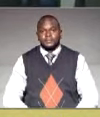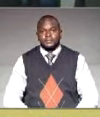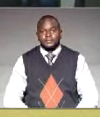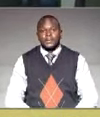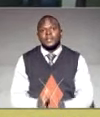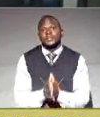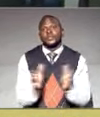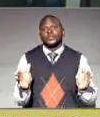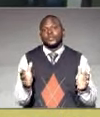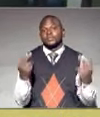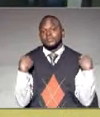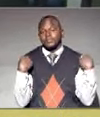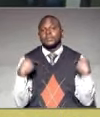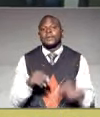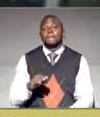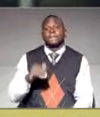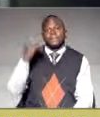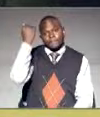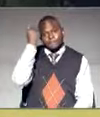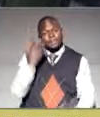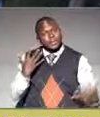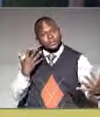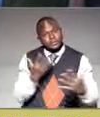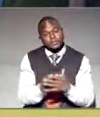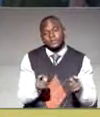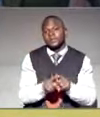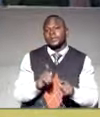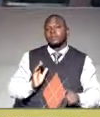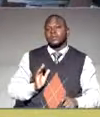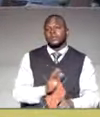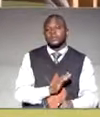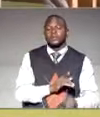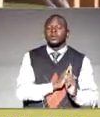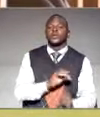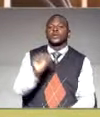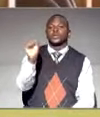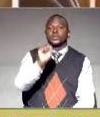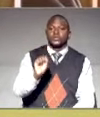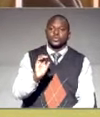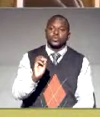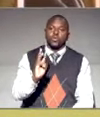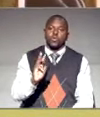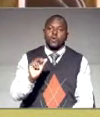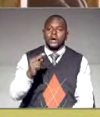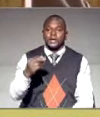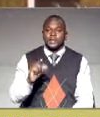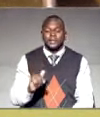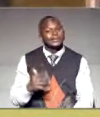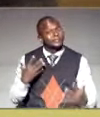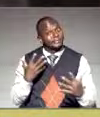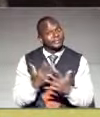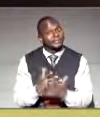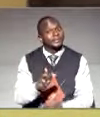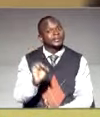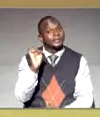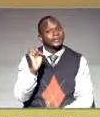The General Court Martial has sentenced Abdu Chiteta and his bodyguard, Soweli Ngobi, to 8 years in jail for illegal